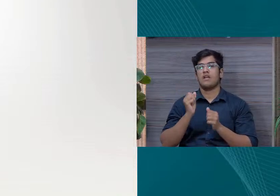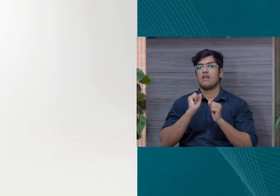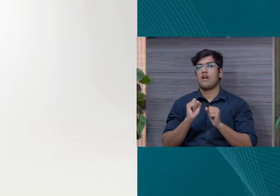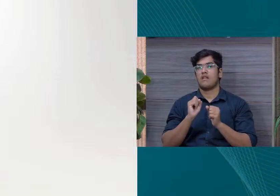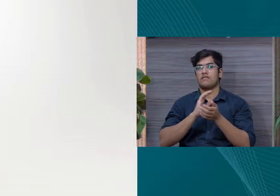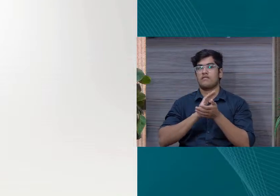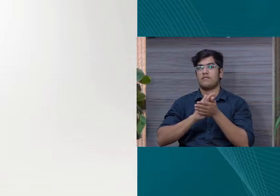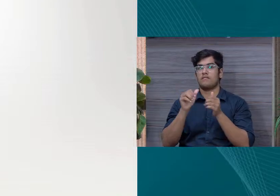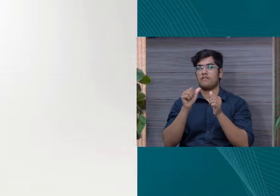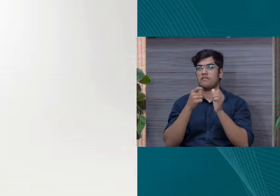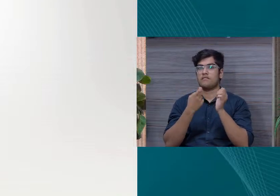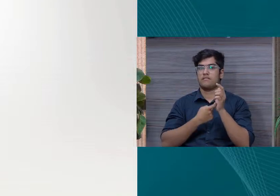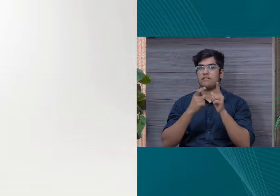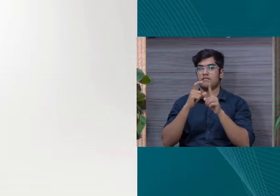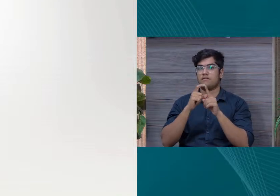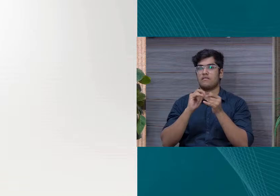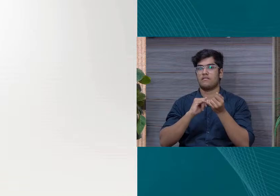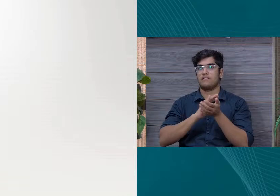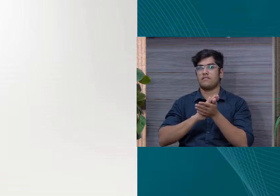hardships,